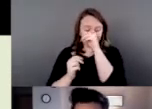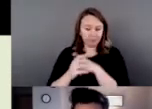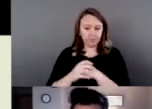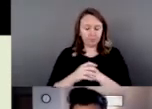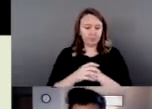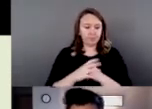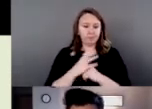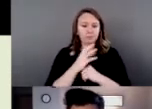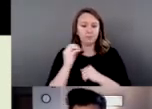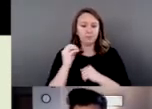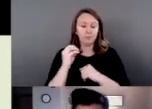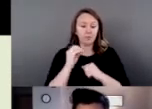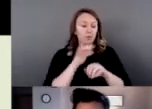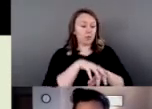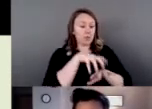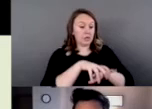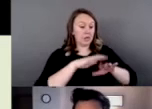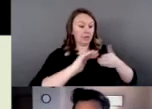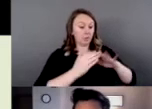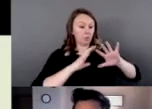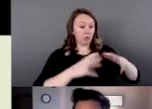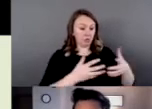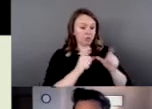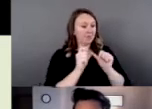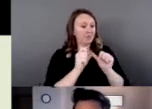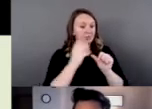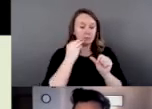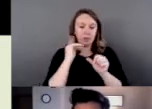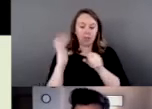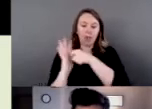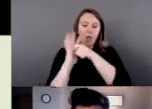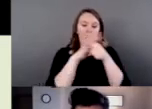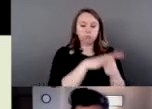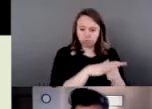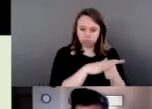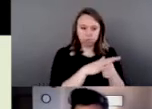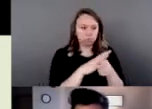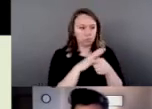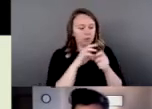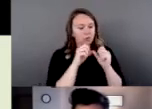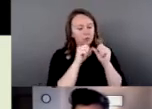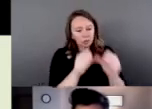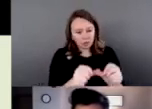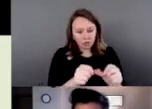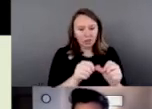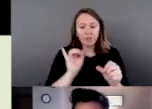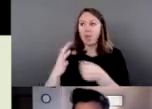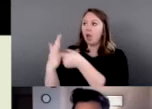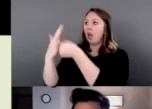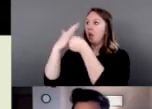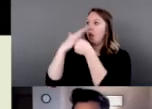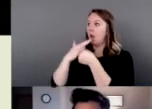by Native communities, you know, you, like I said, you start to internalize these and